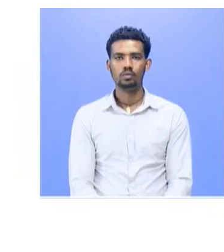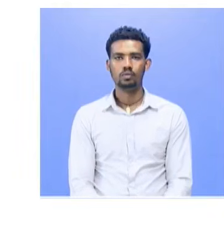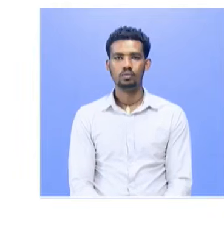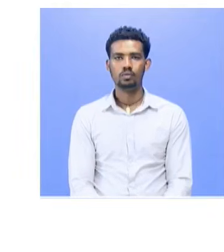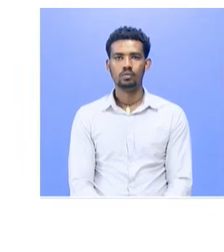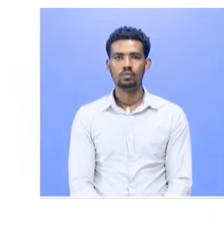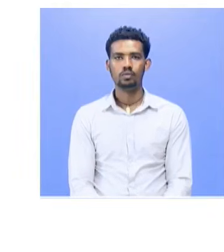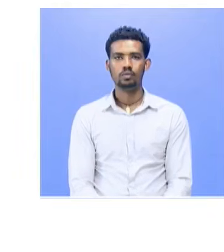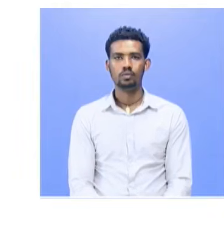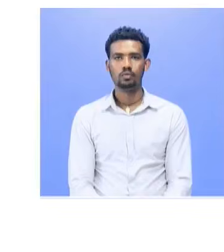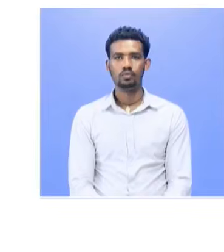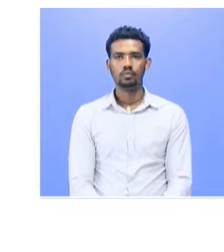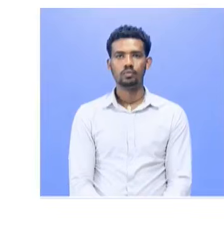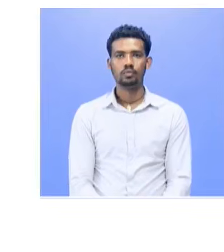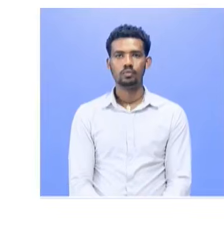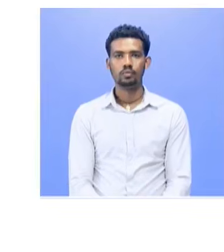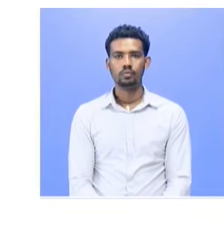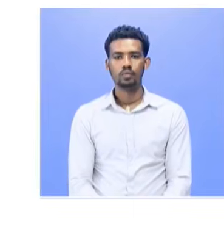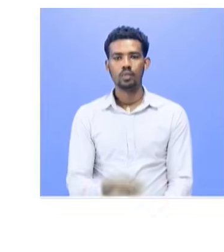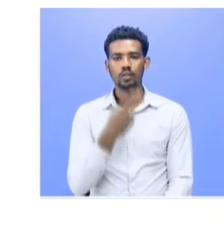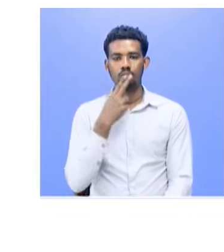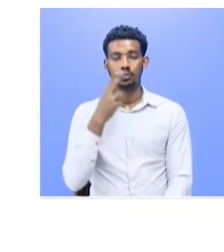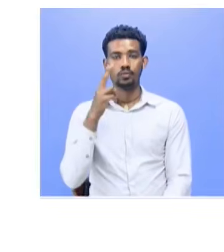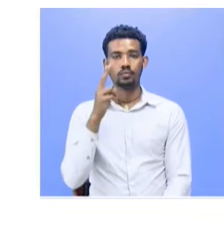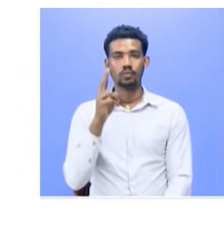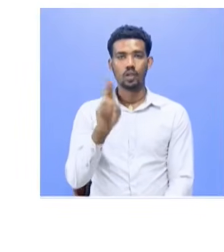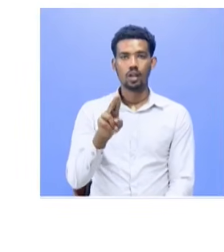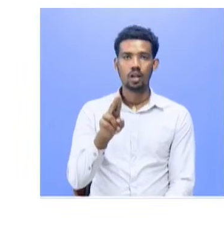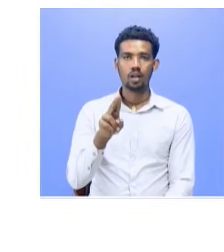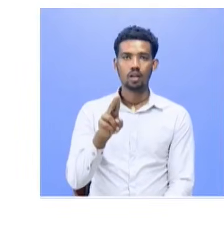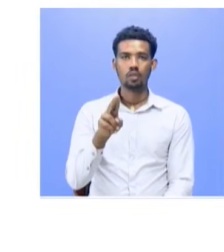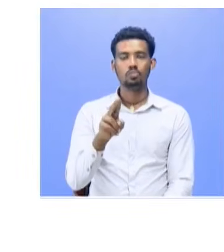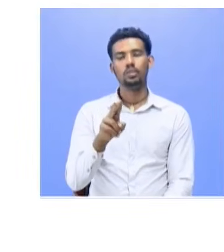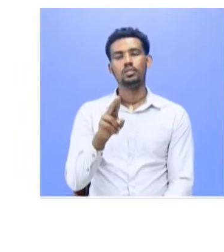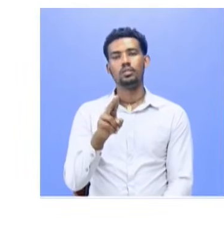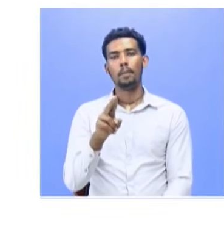the blank